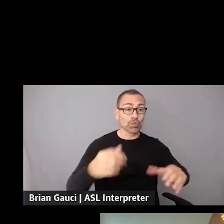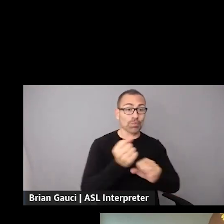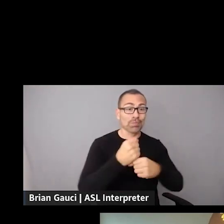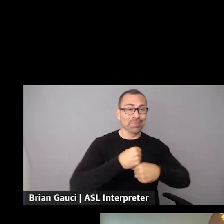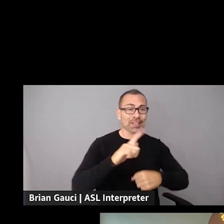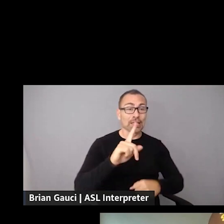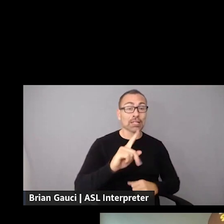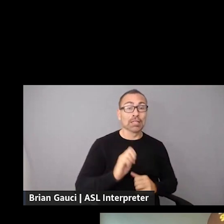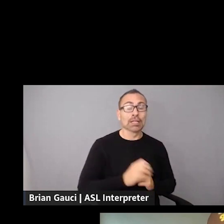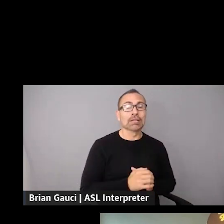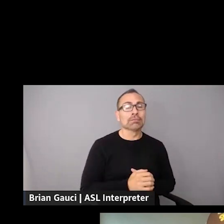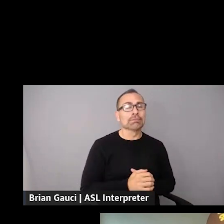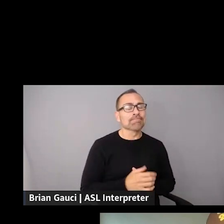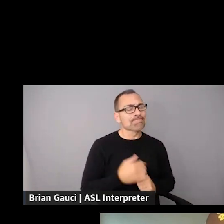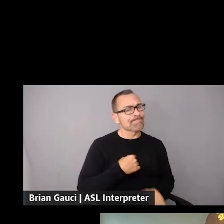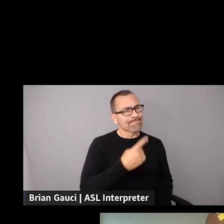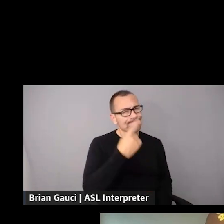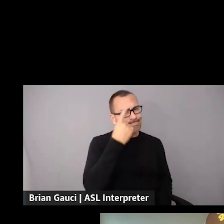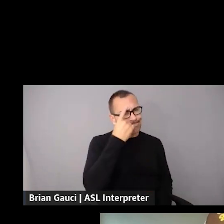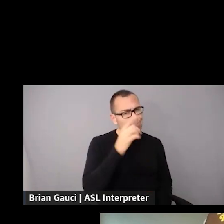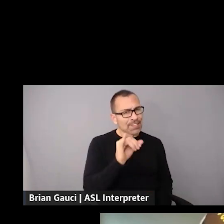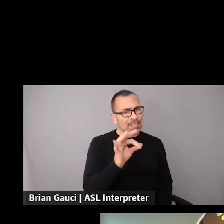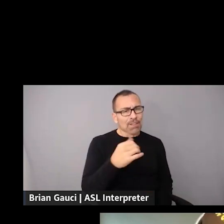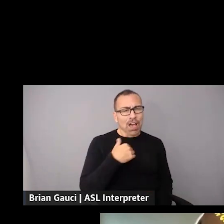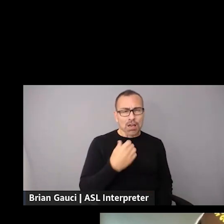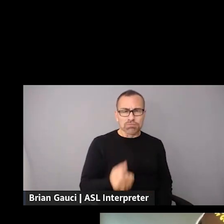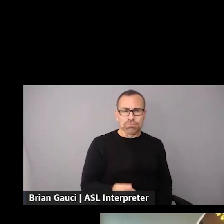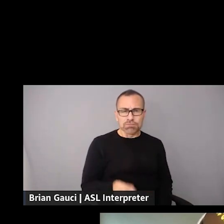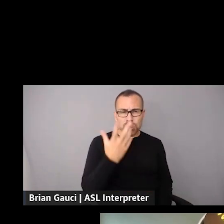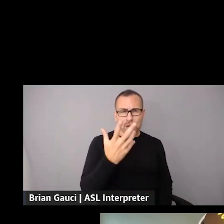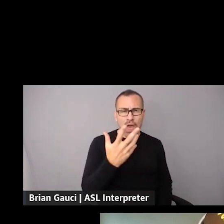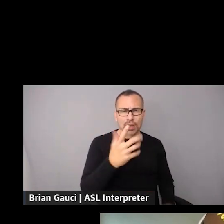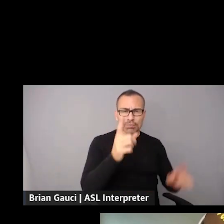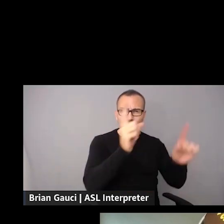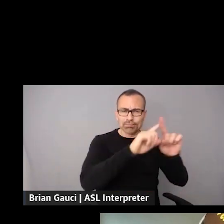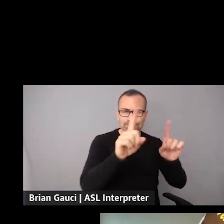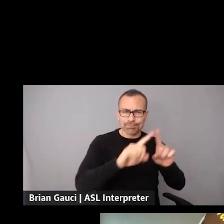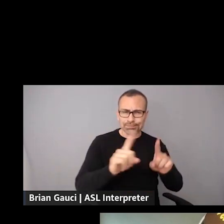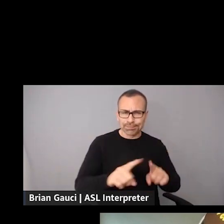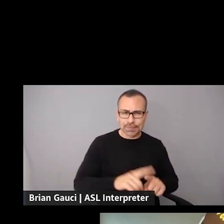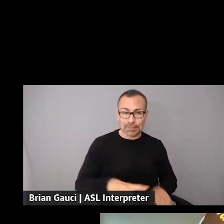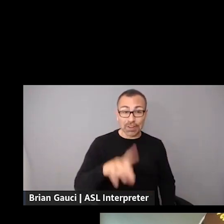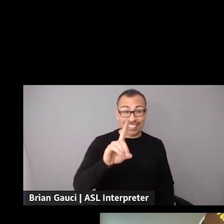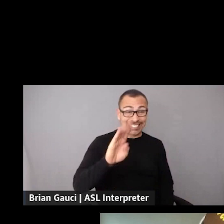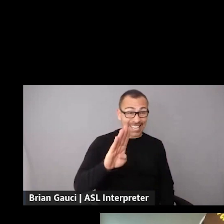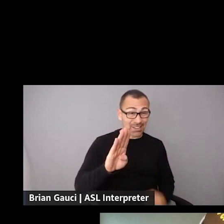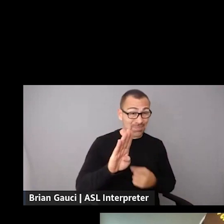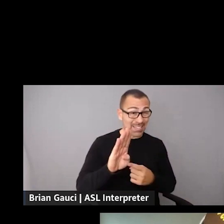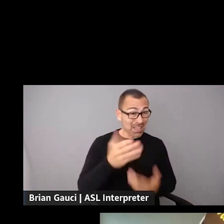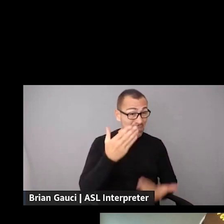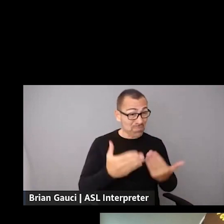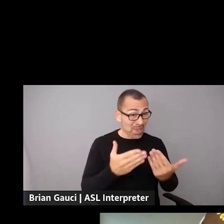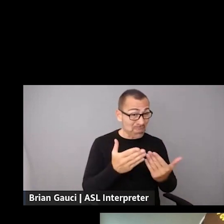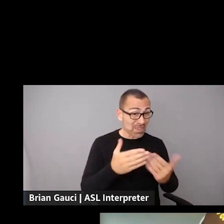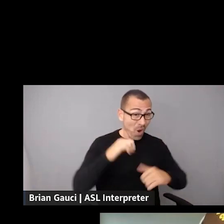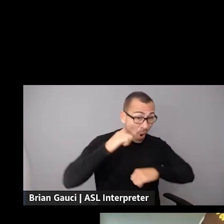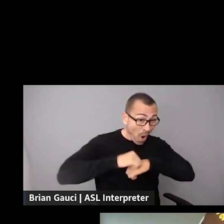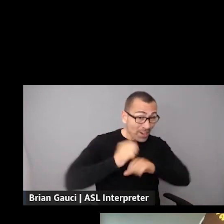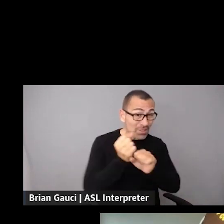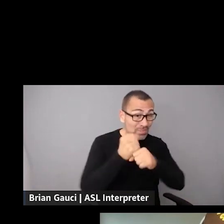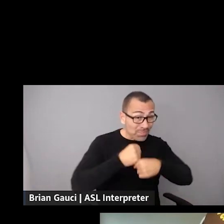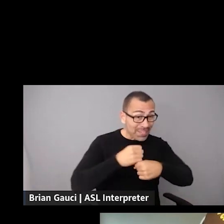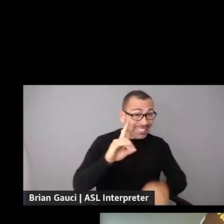I would think maybe if I have a bunch of disparate databases, it might be hard to create a data lake if I don't already have one, but it sounds like that's